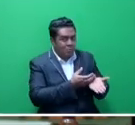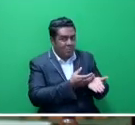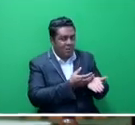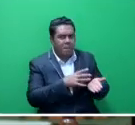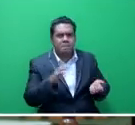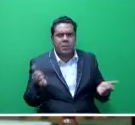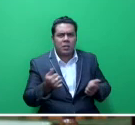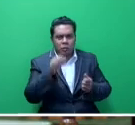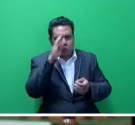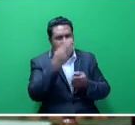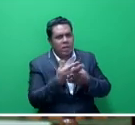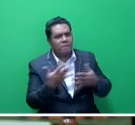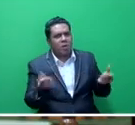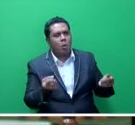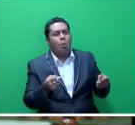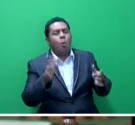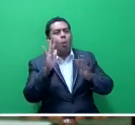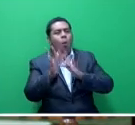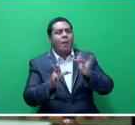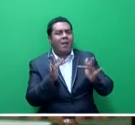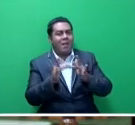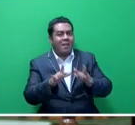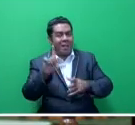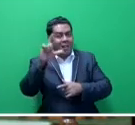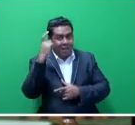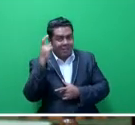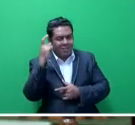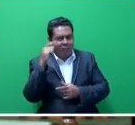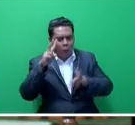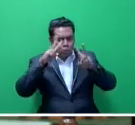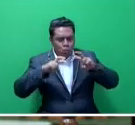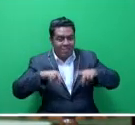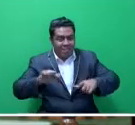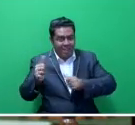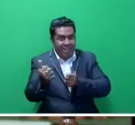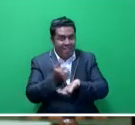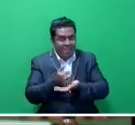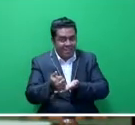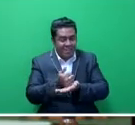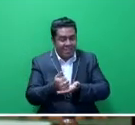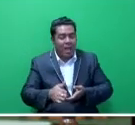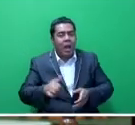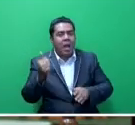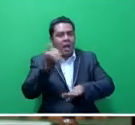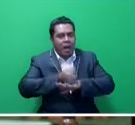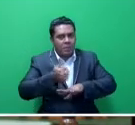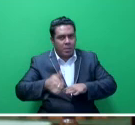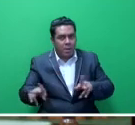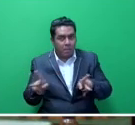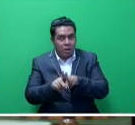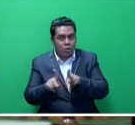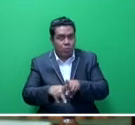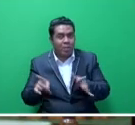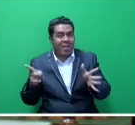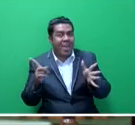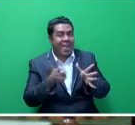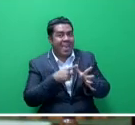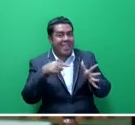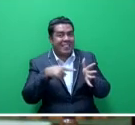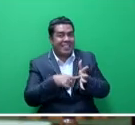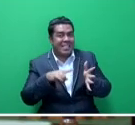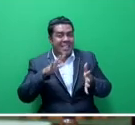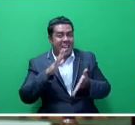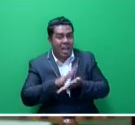on the internet for online classes and conducting research activities, government in partnership with ATH will provide a monthly